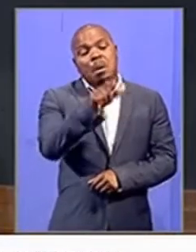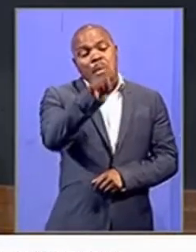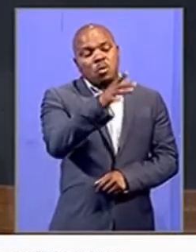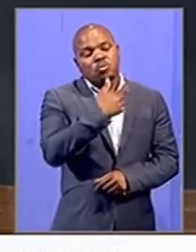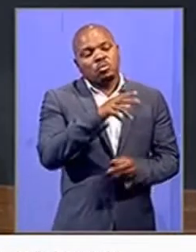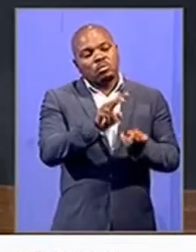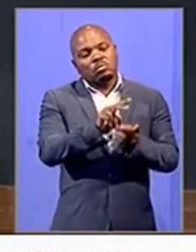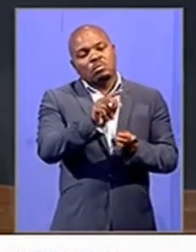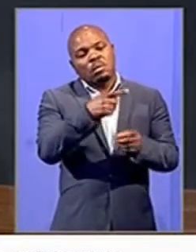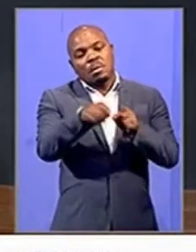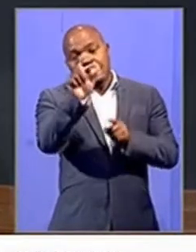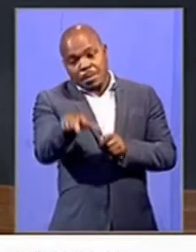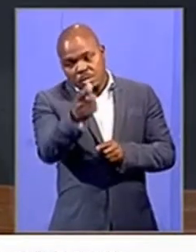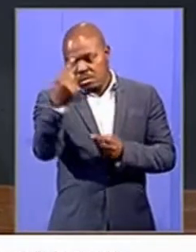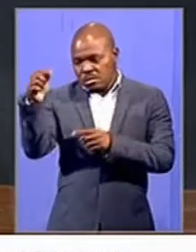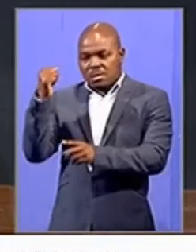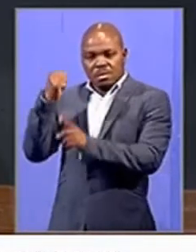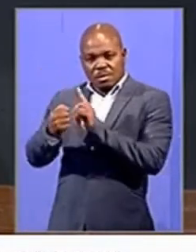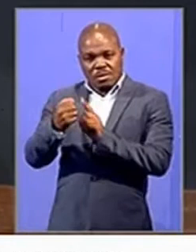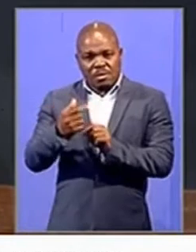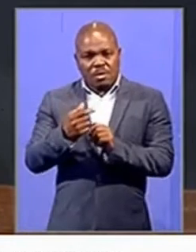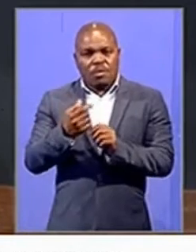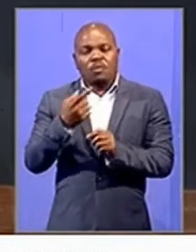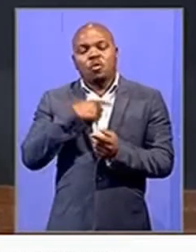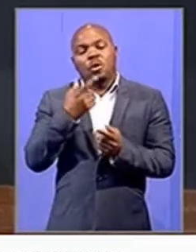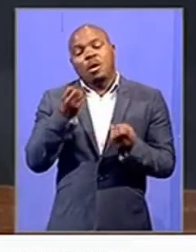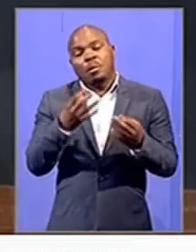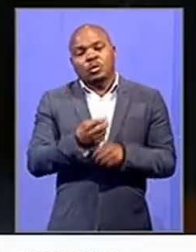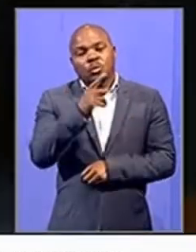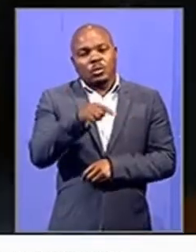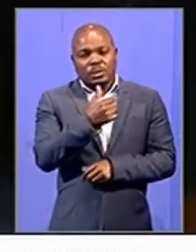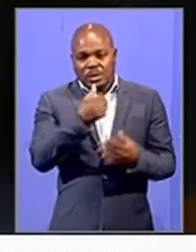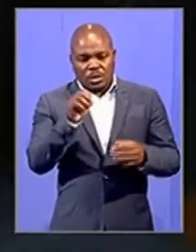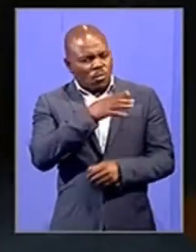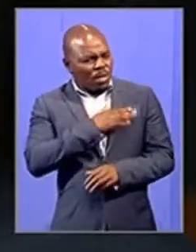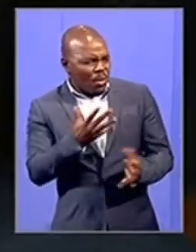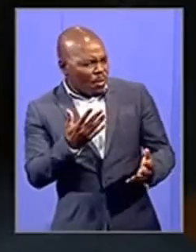kill you for a mere amount of 2,600 rand. How do you feel about that?